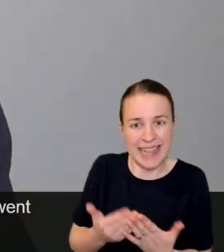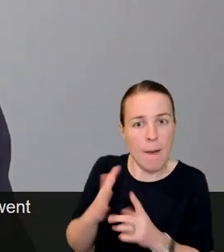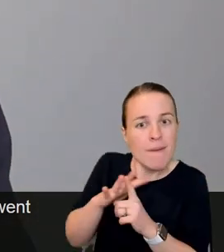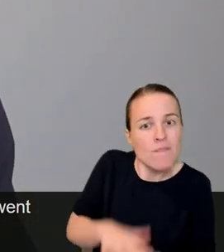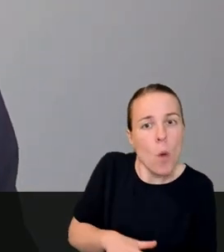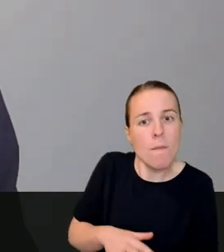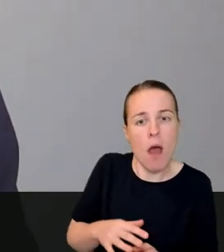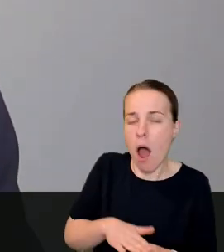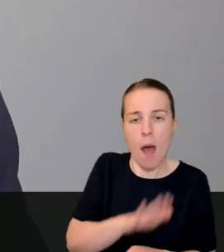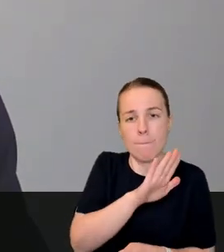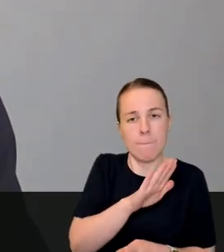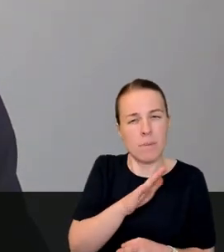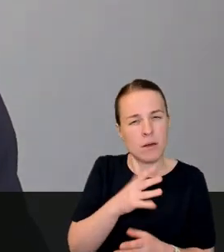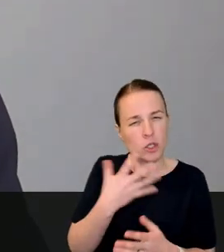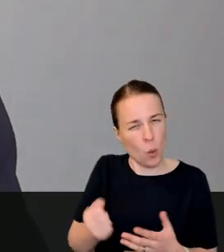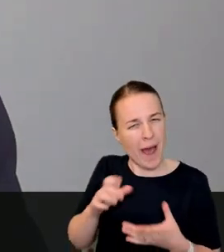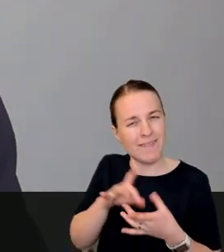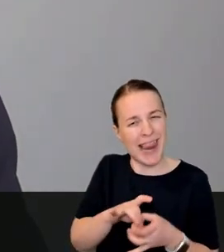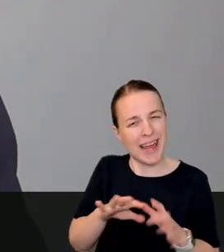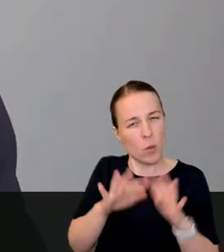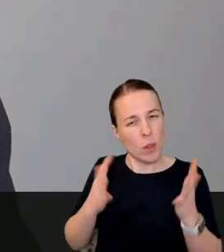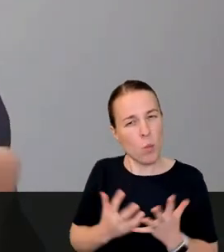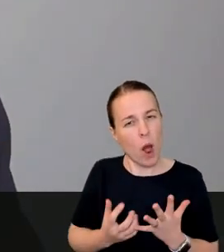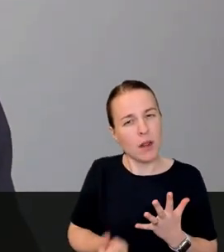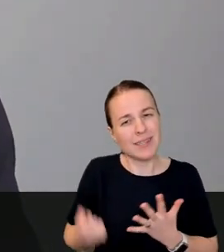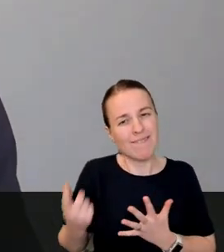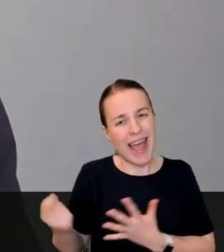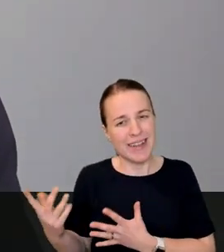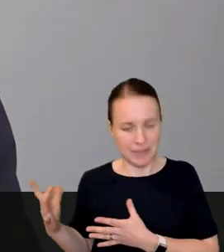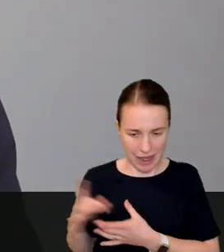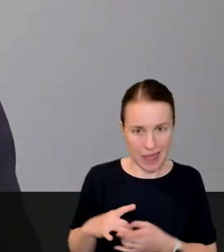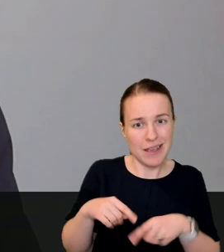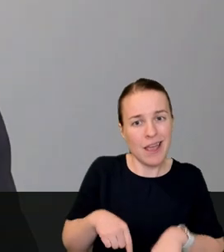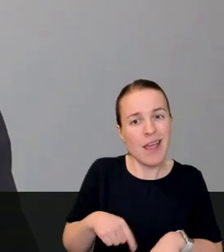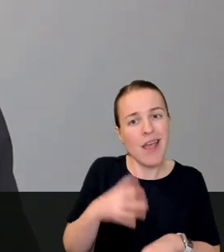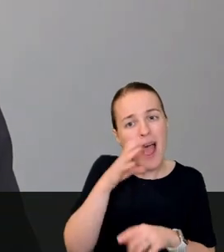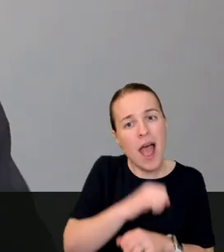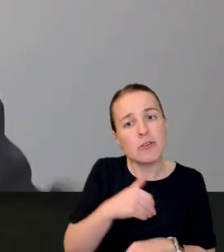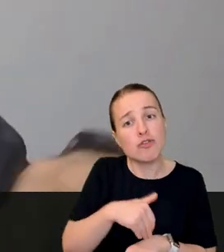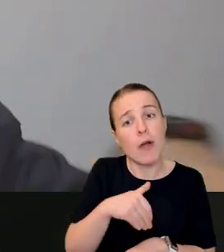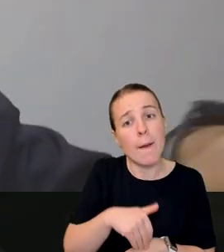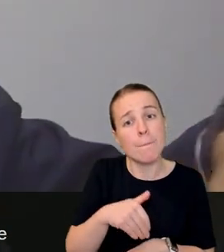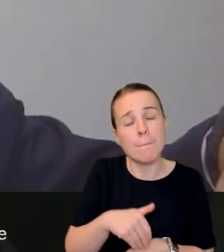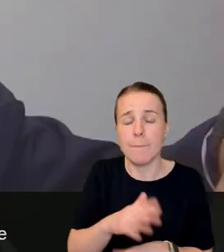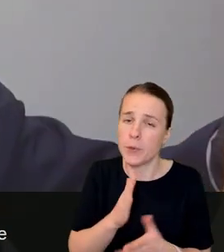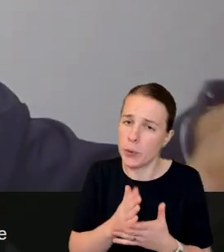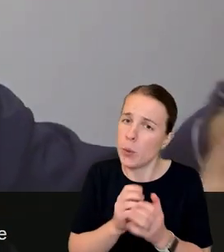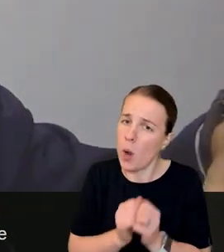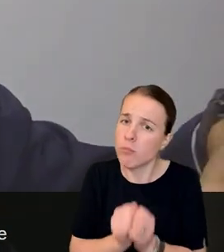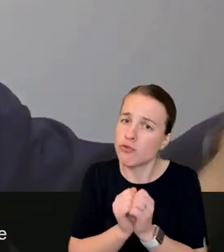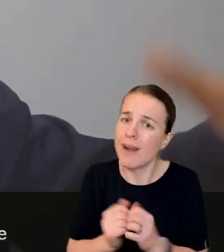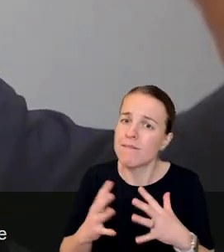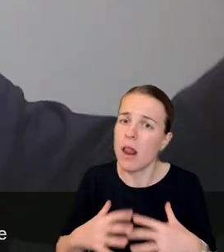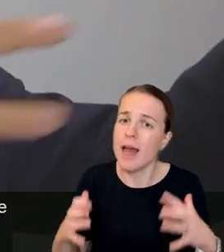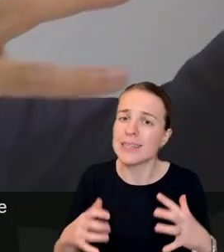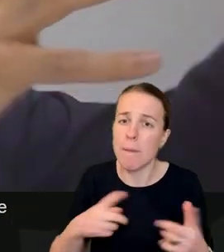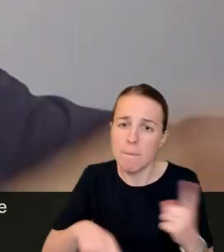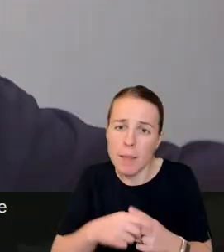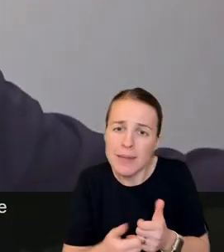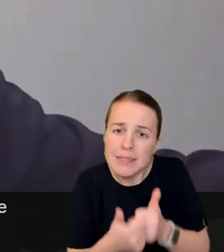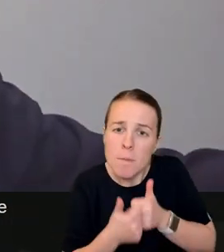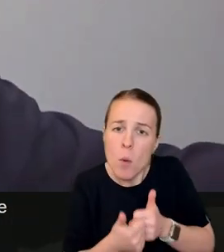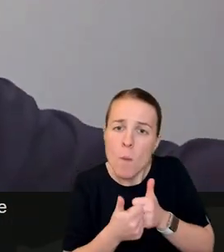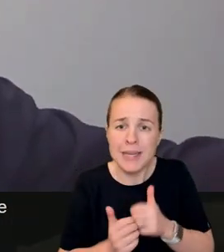and hate crime. And one of the great things that the Assembly have done with me, and I'm really grateful, is building up coalitions. So